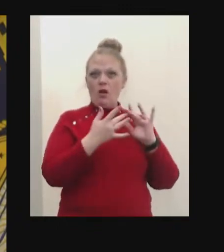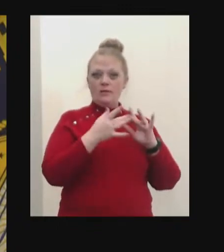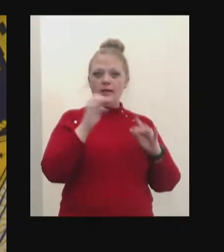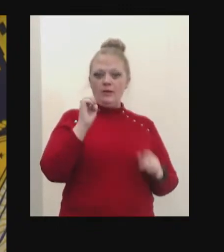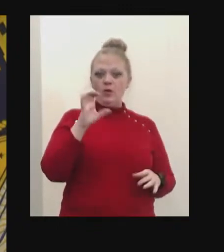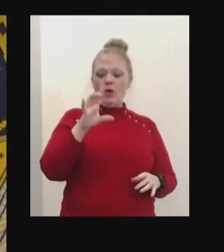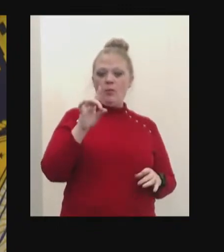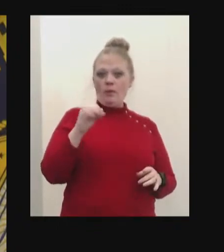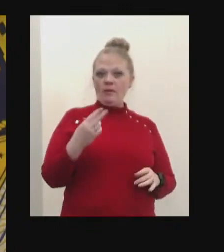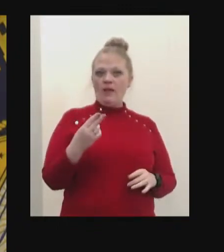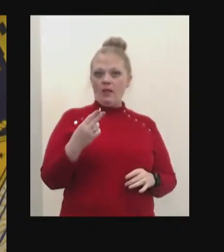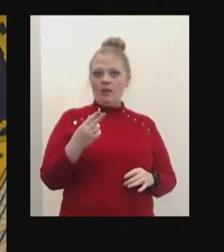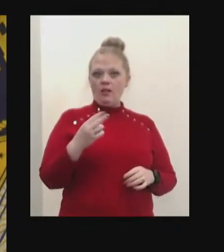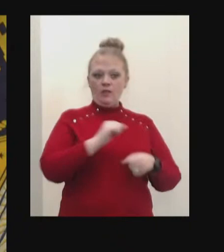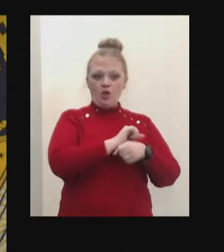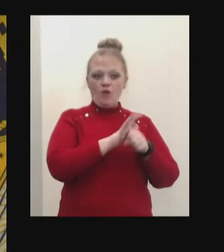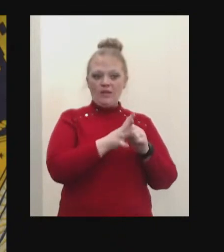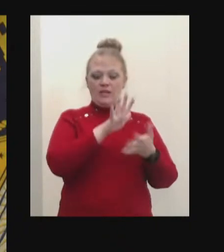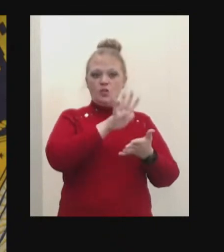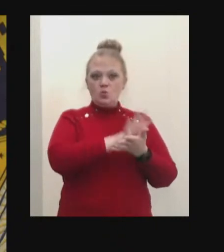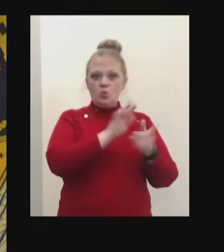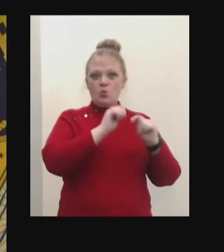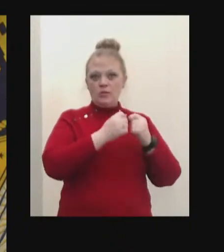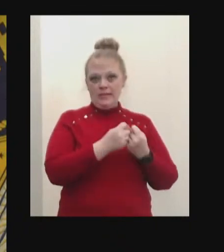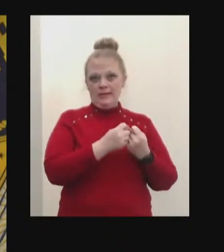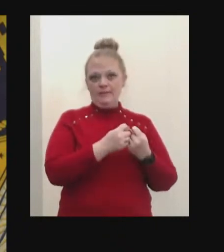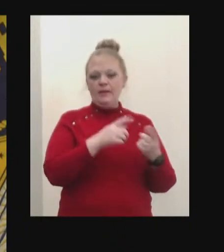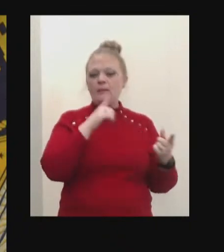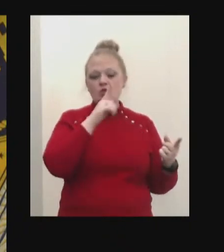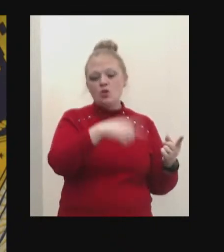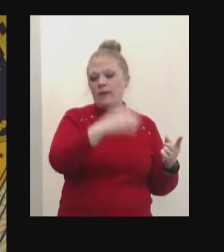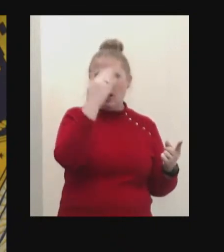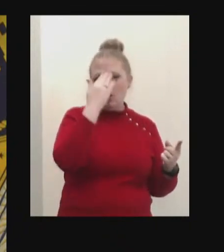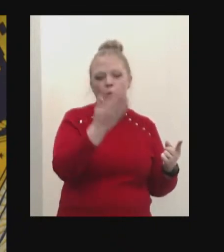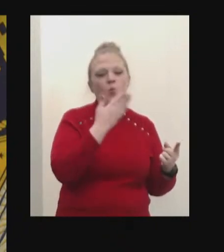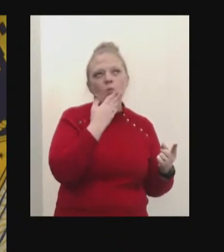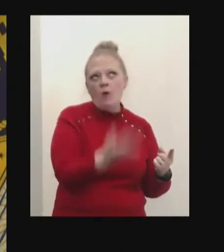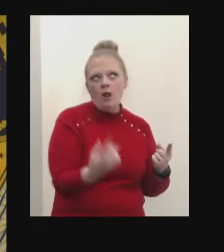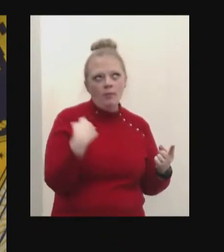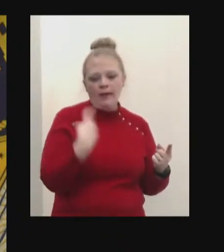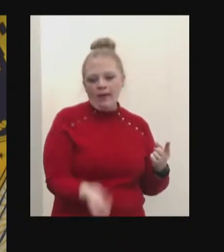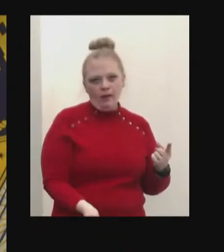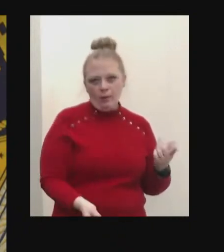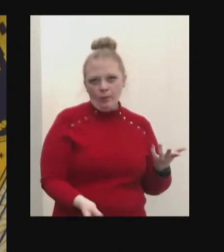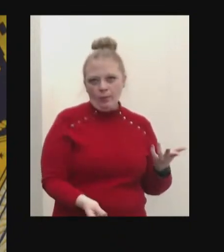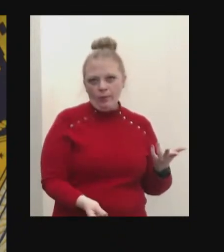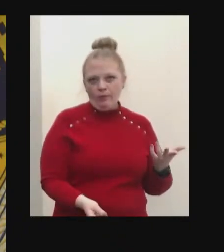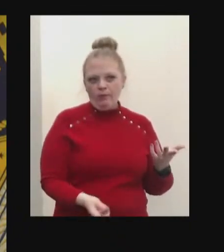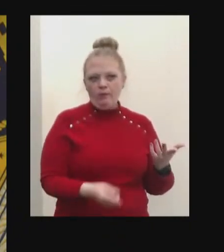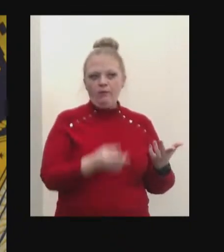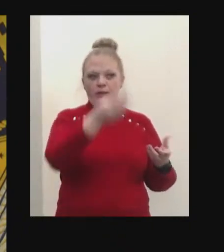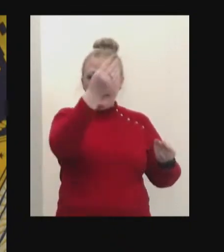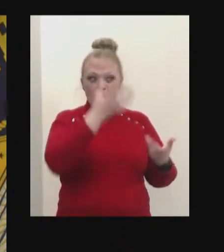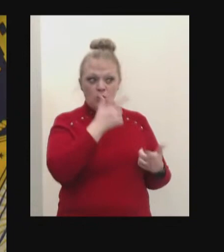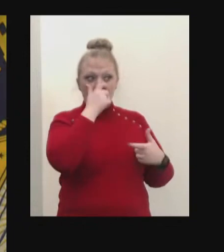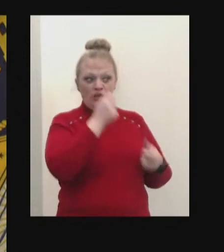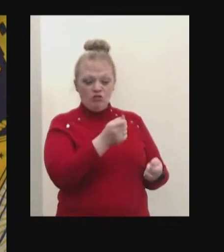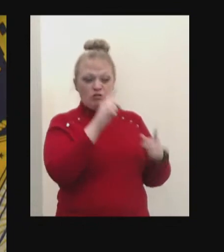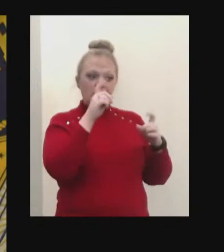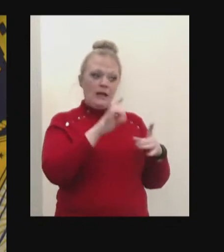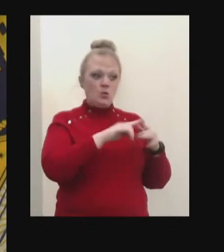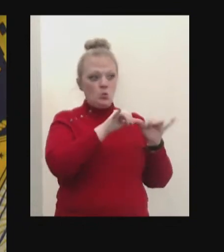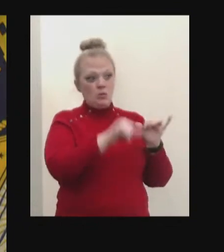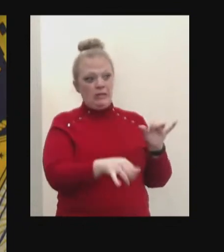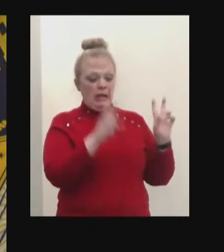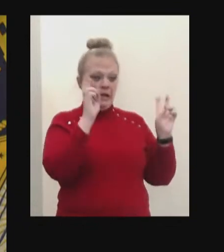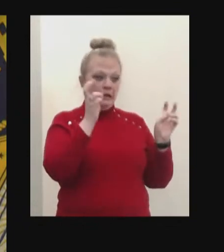Health COVID-19 school team, which I'm sure they know very well by now, and let us know their interest in the Test to Stay program, and then we can